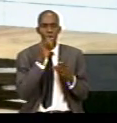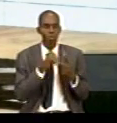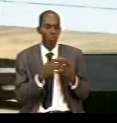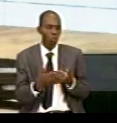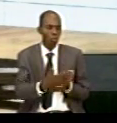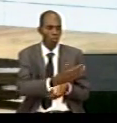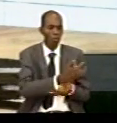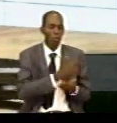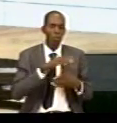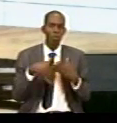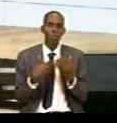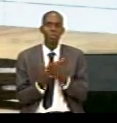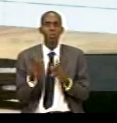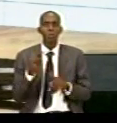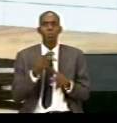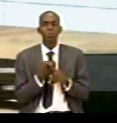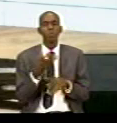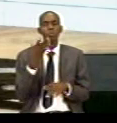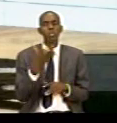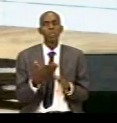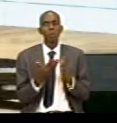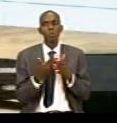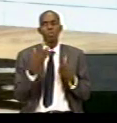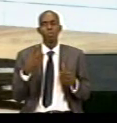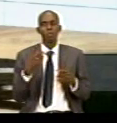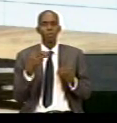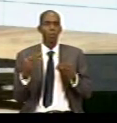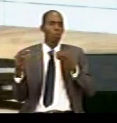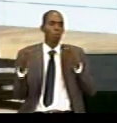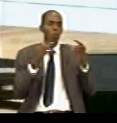from that place before the war will